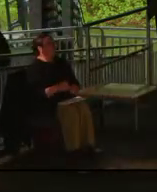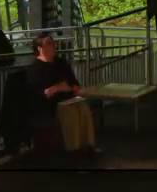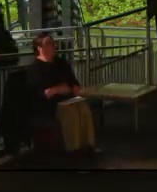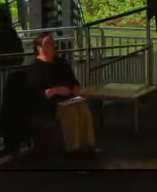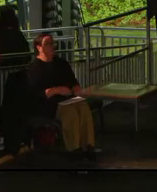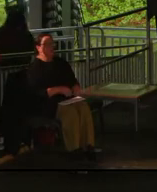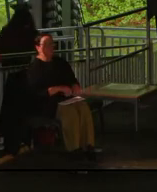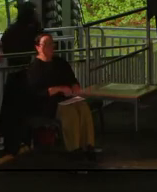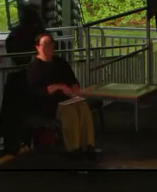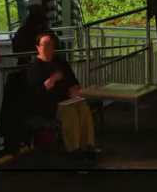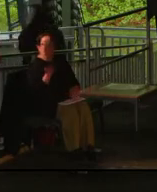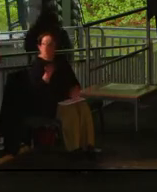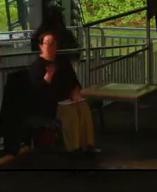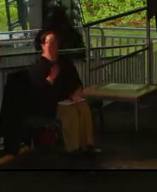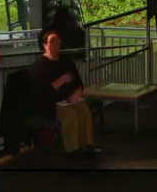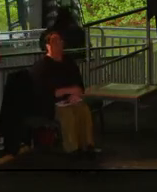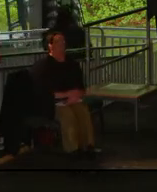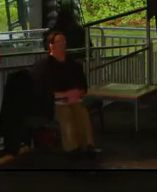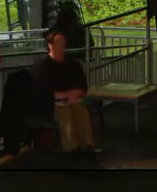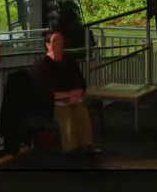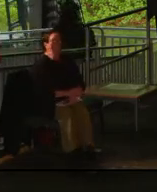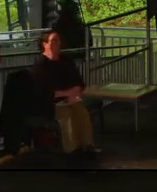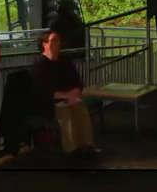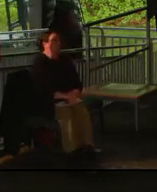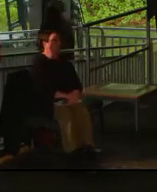Krista G. Francis, cum laude.